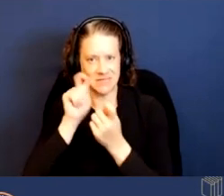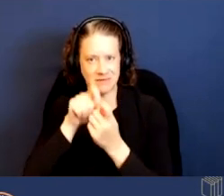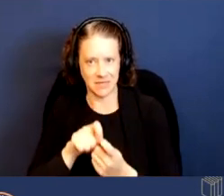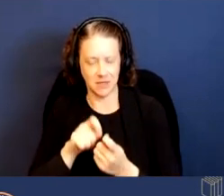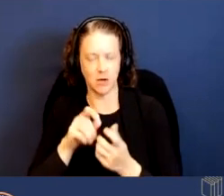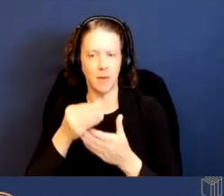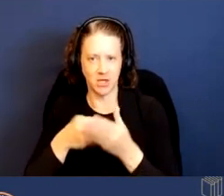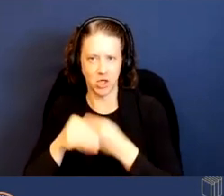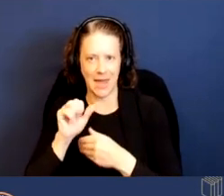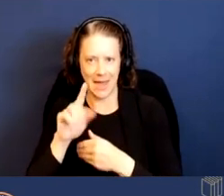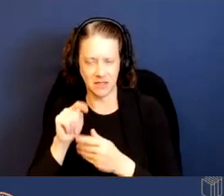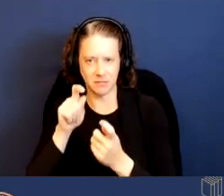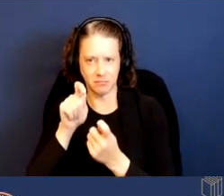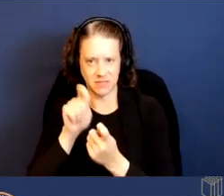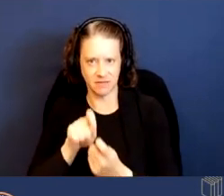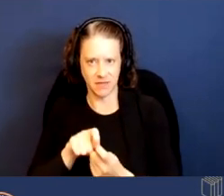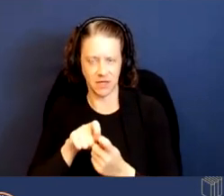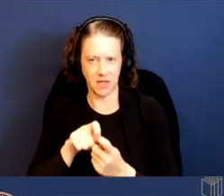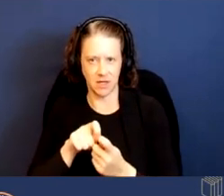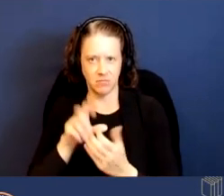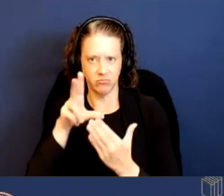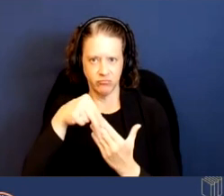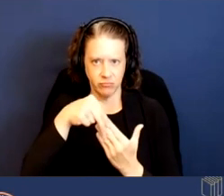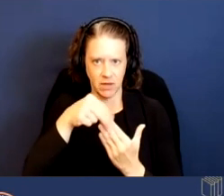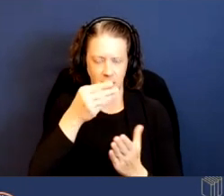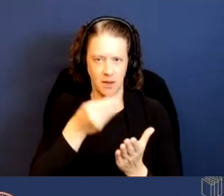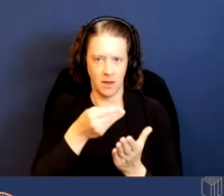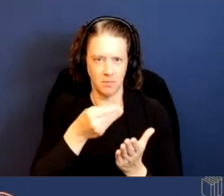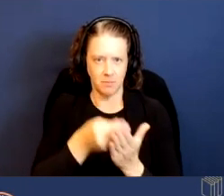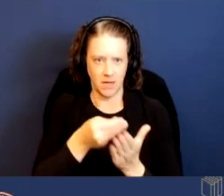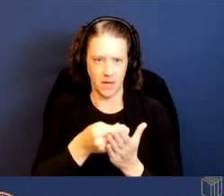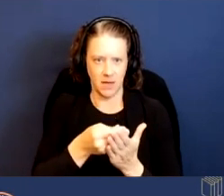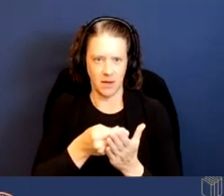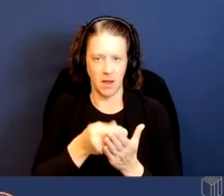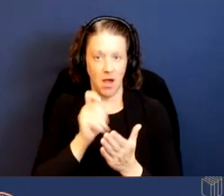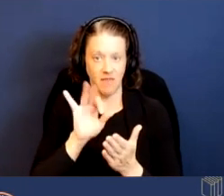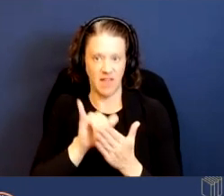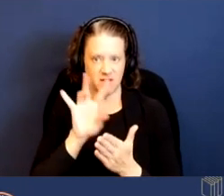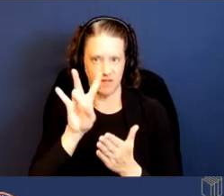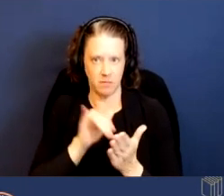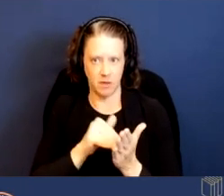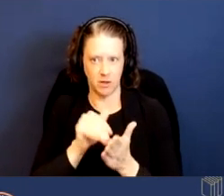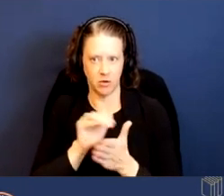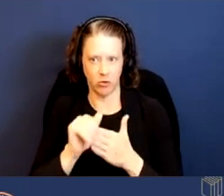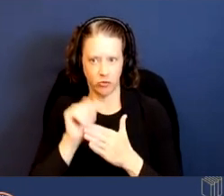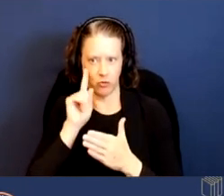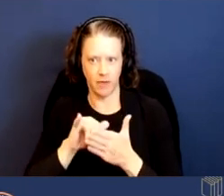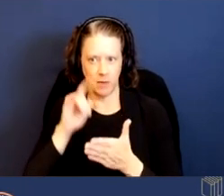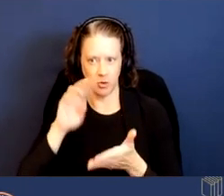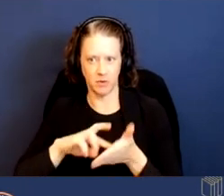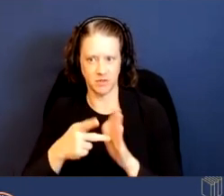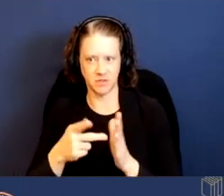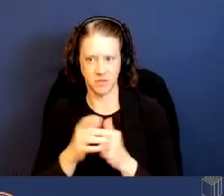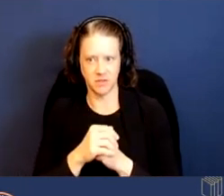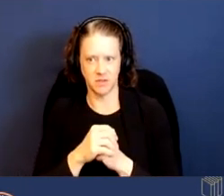money of that $7 million for that purpose. And so, we will be